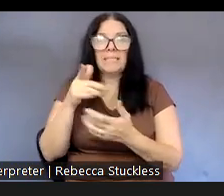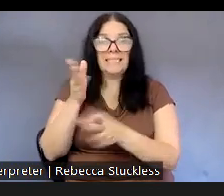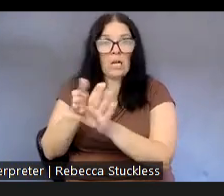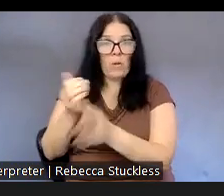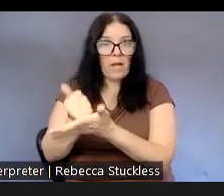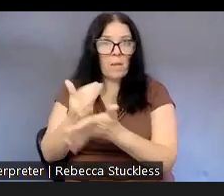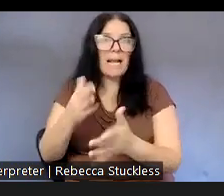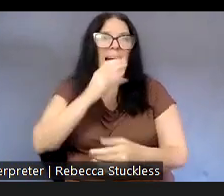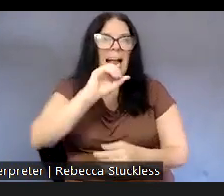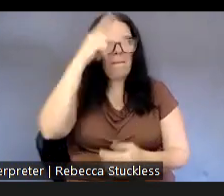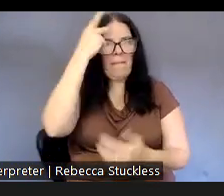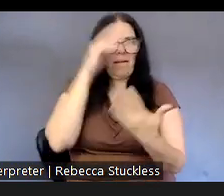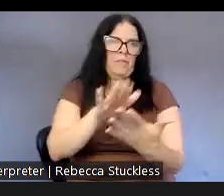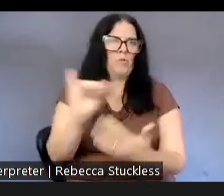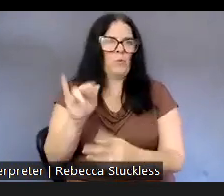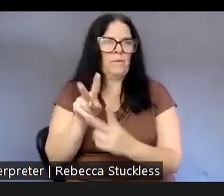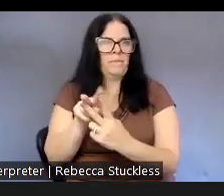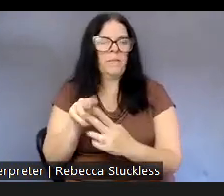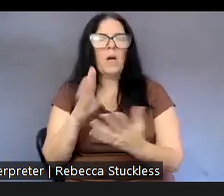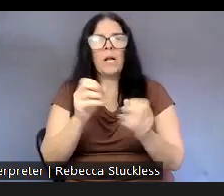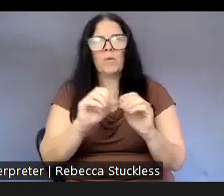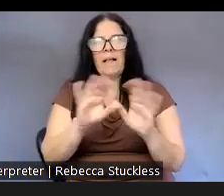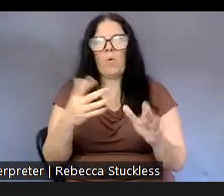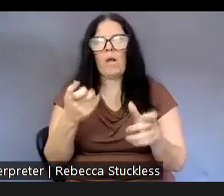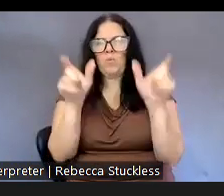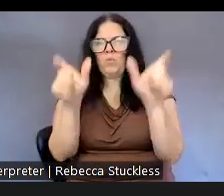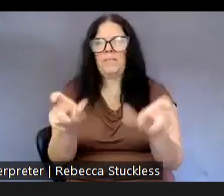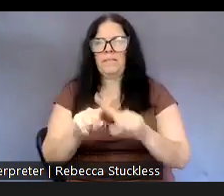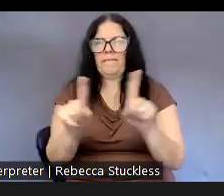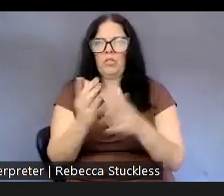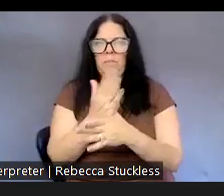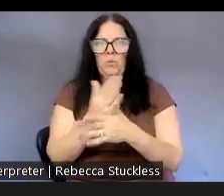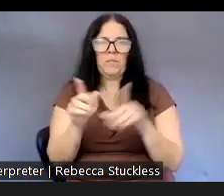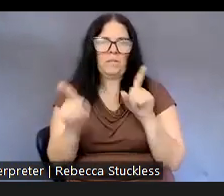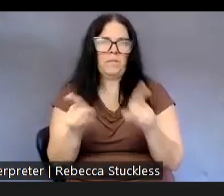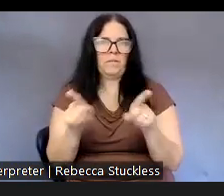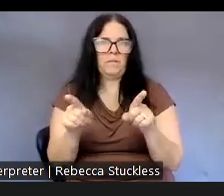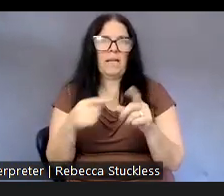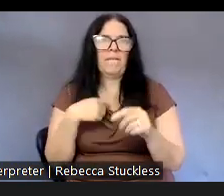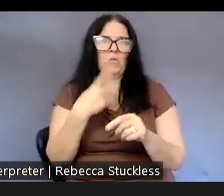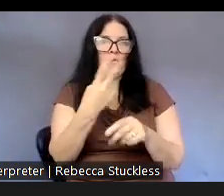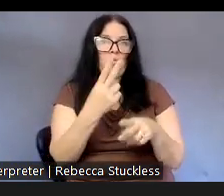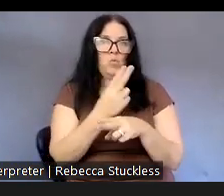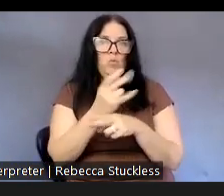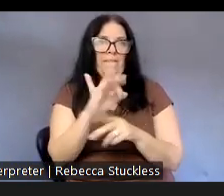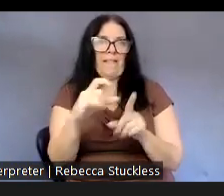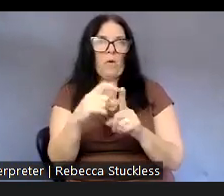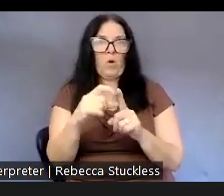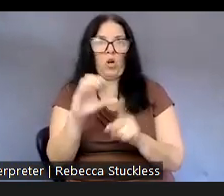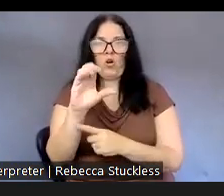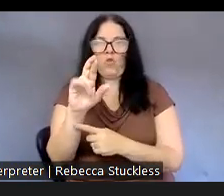And to clarify, we should differentiate two uses of the word